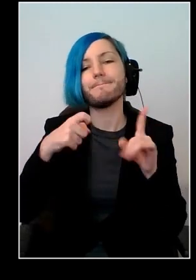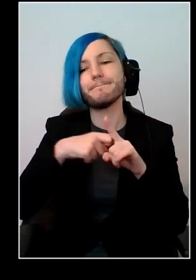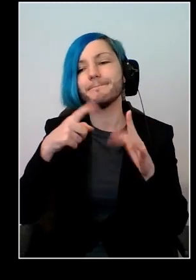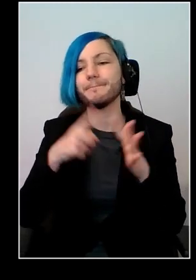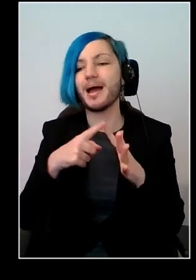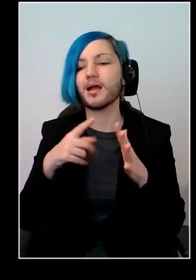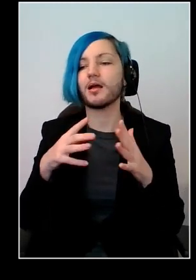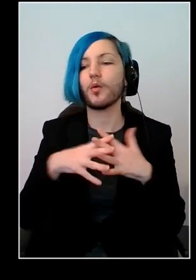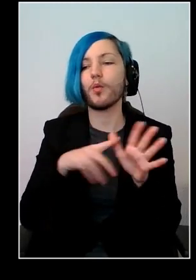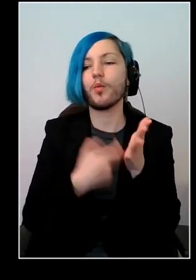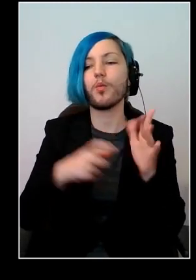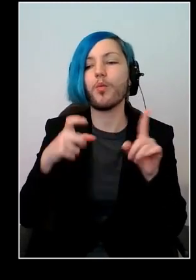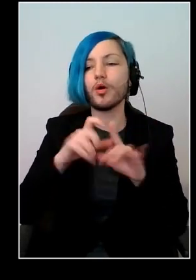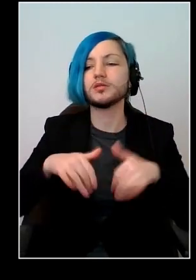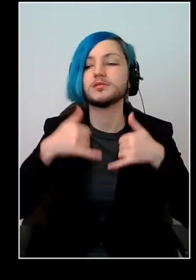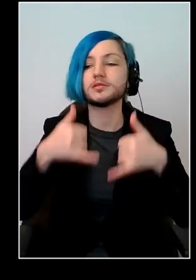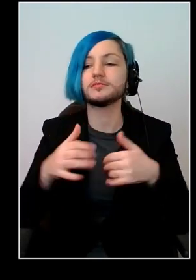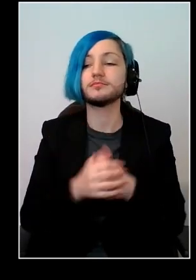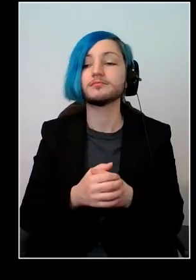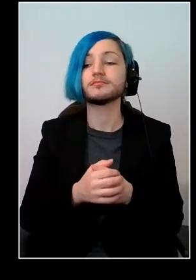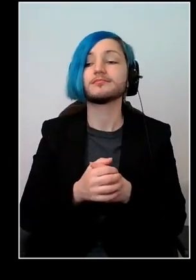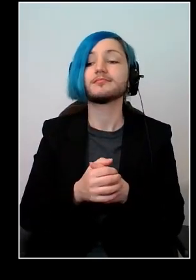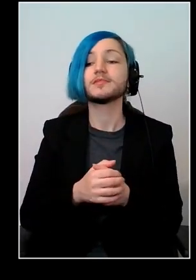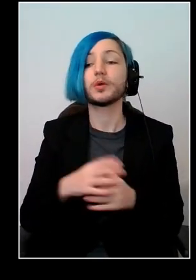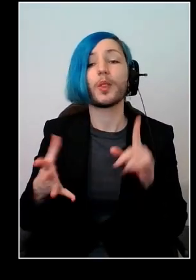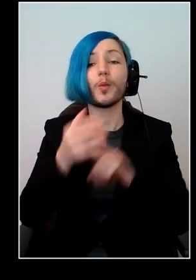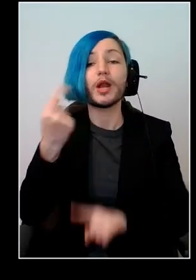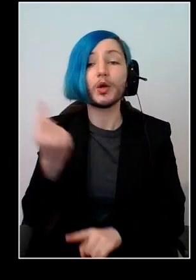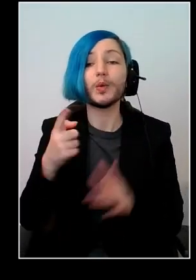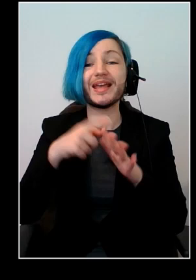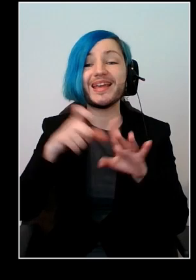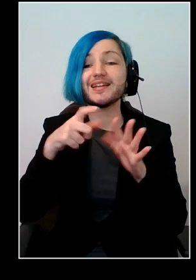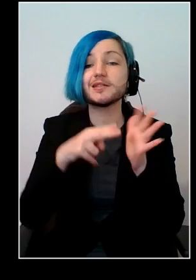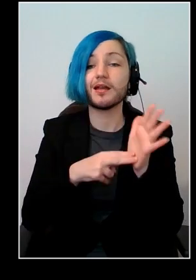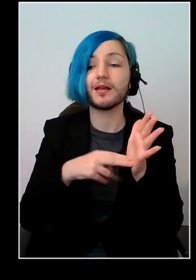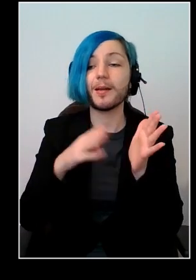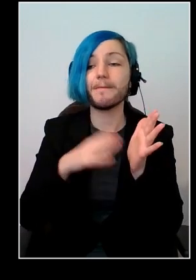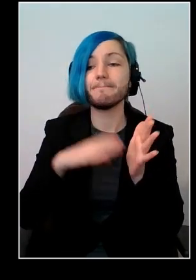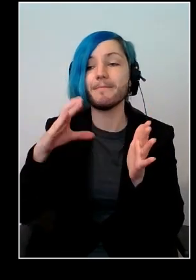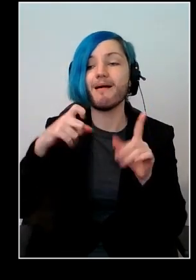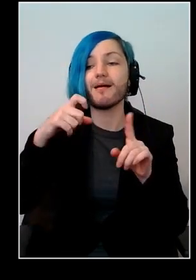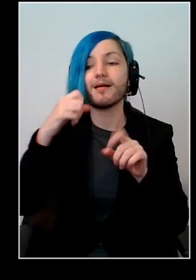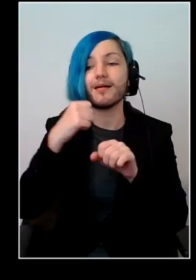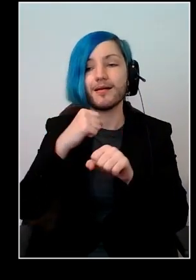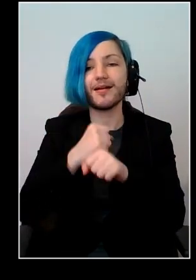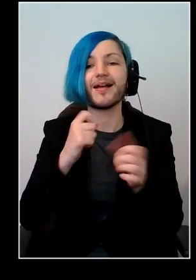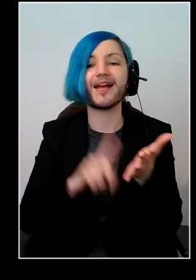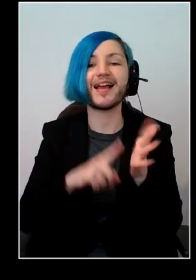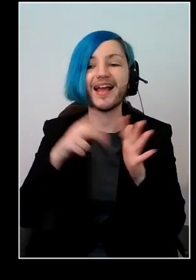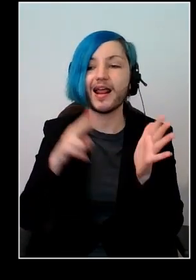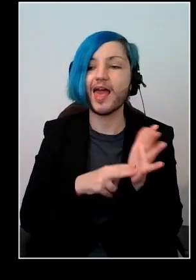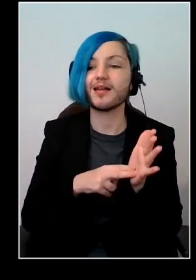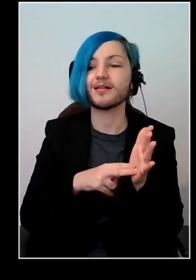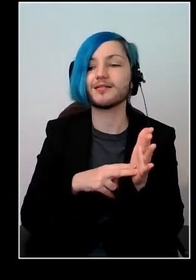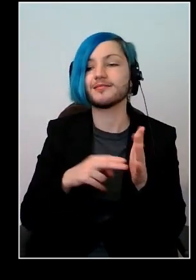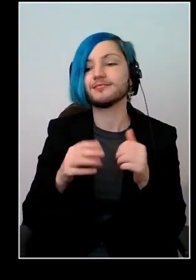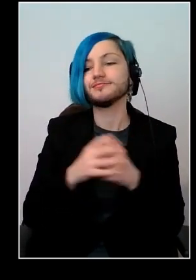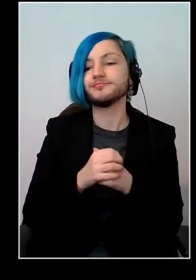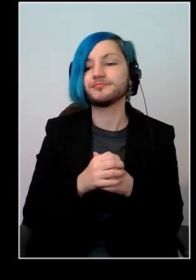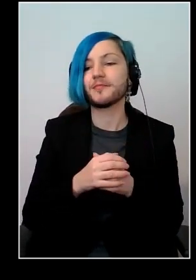ambassador is Eden McGlenn, UniPress UK Level 3 Engineering Technician